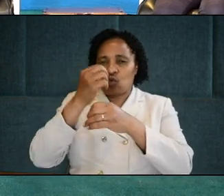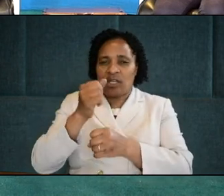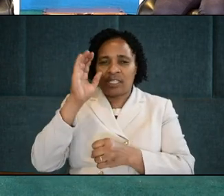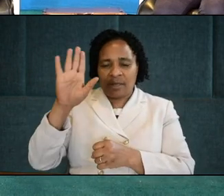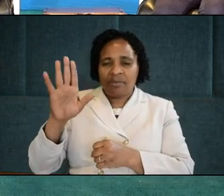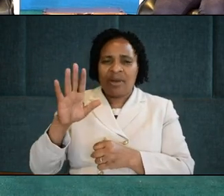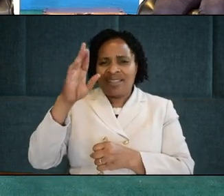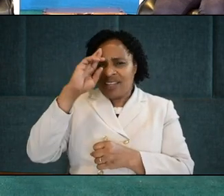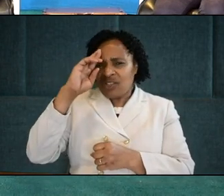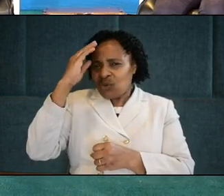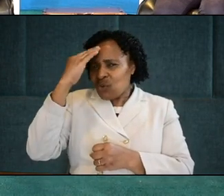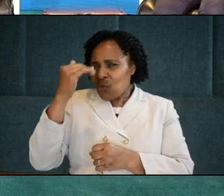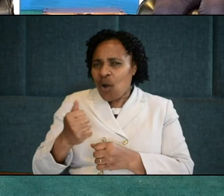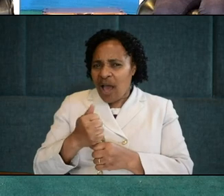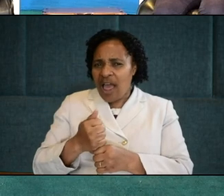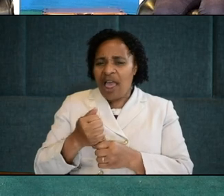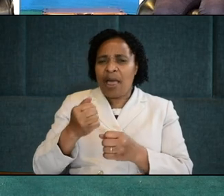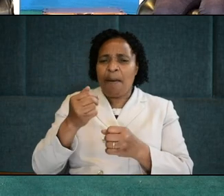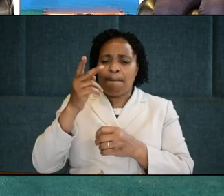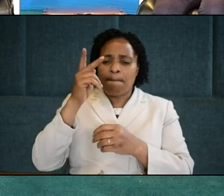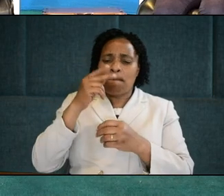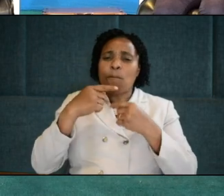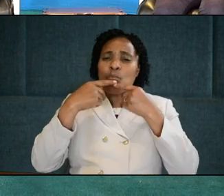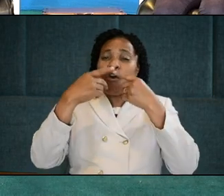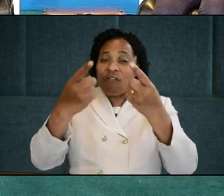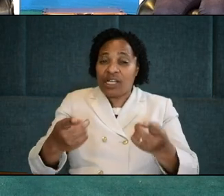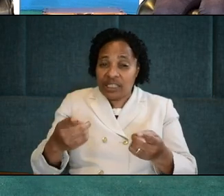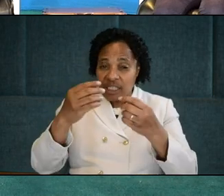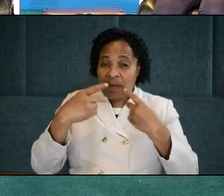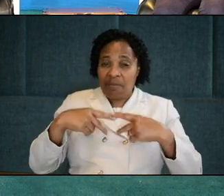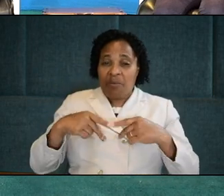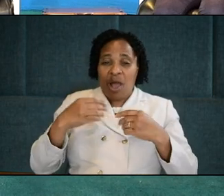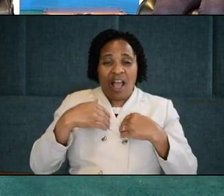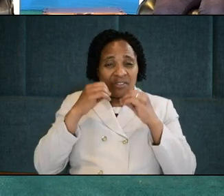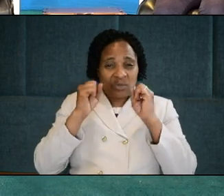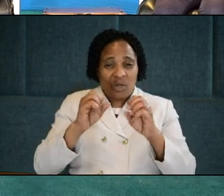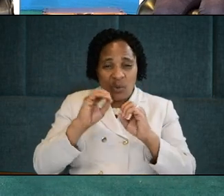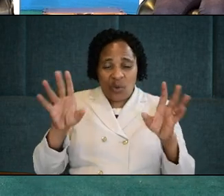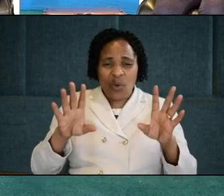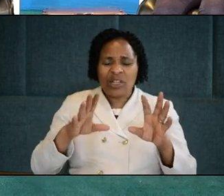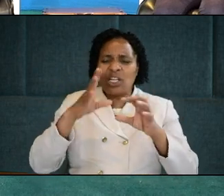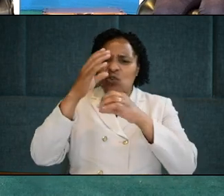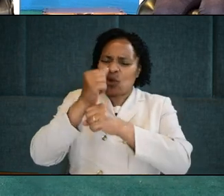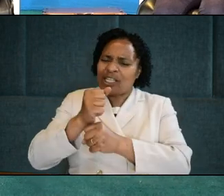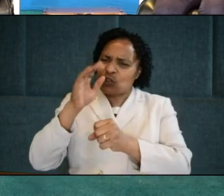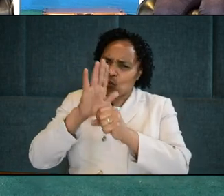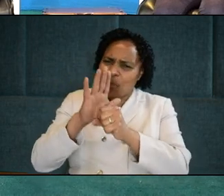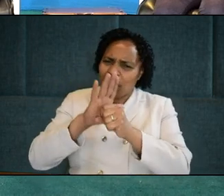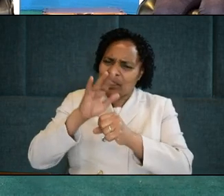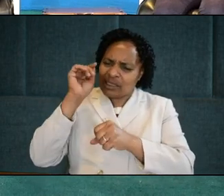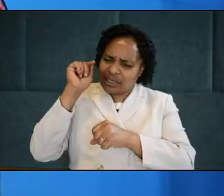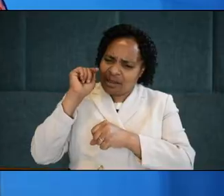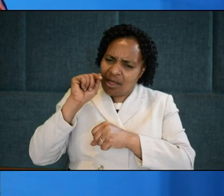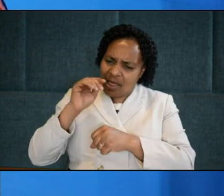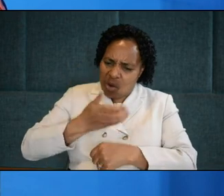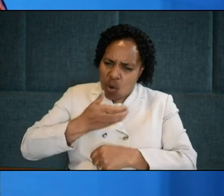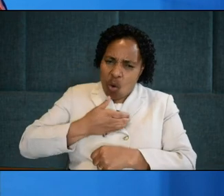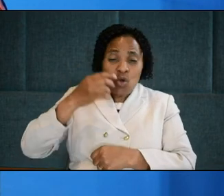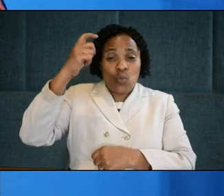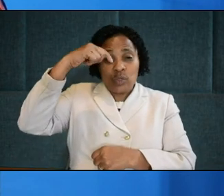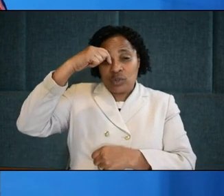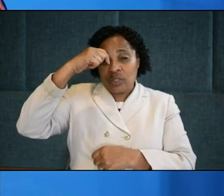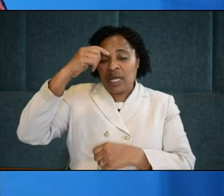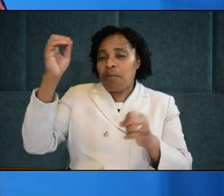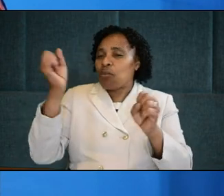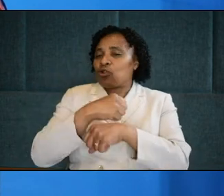The reason why his professed people have no greater strength is that they trust so much to their own wisdom and do not give the Lord